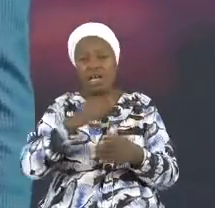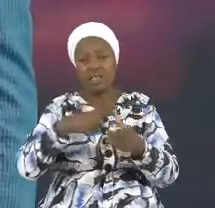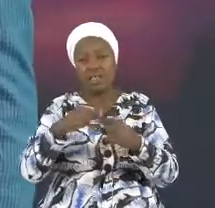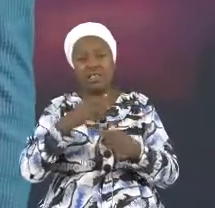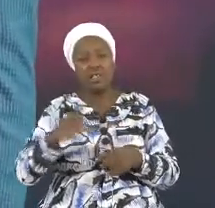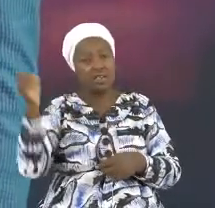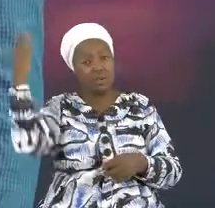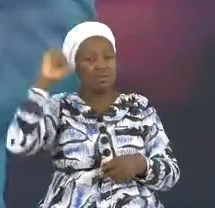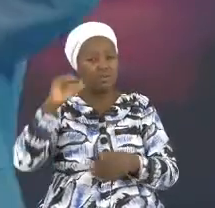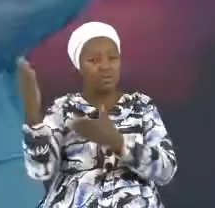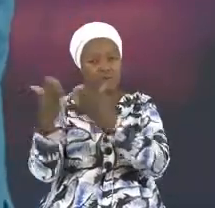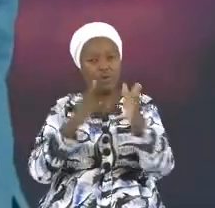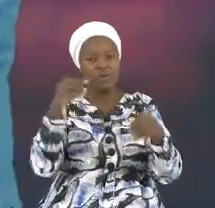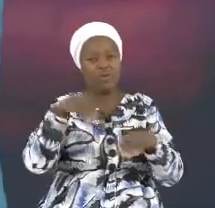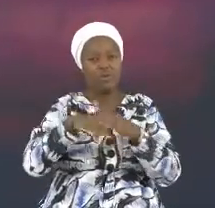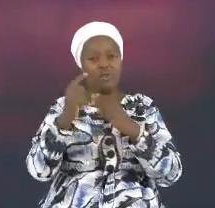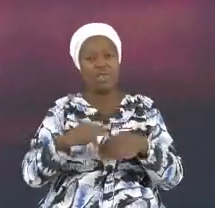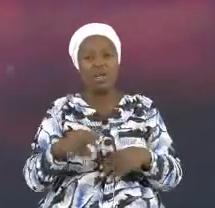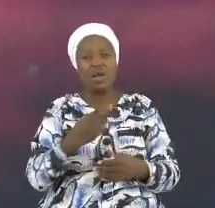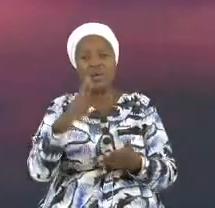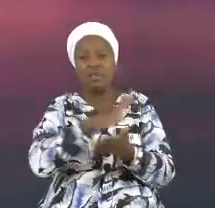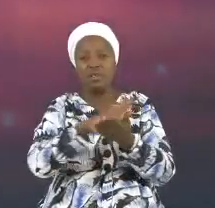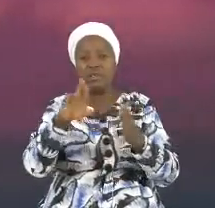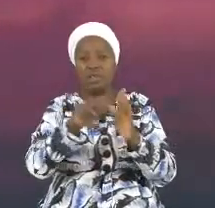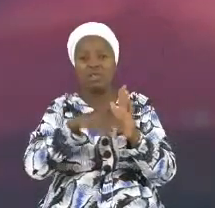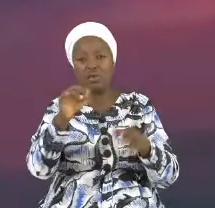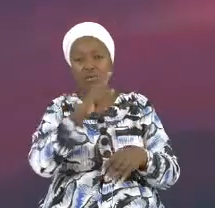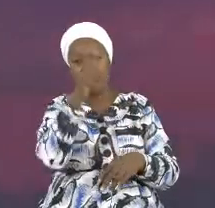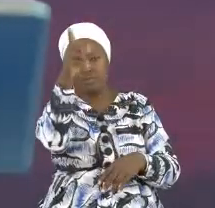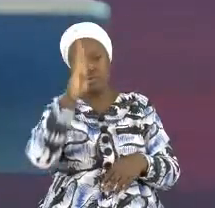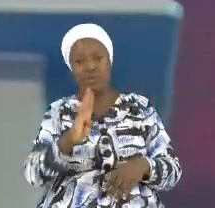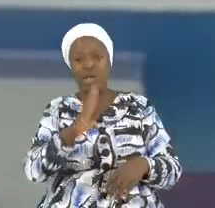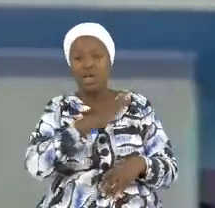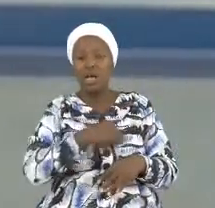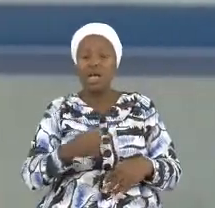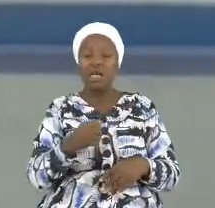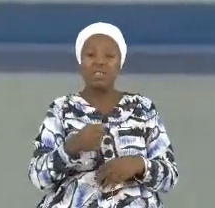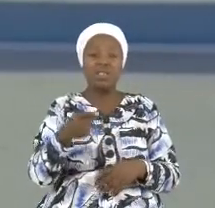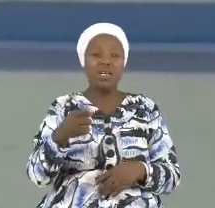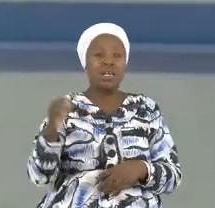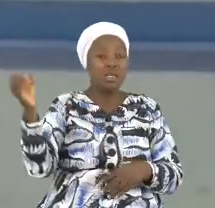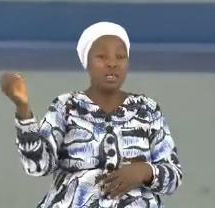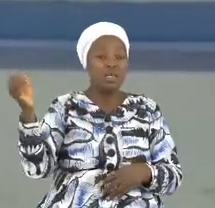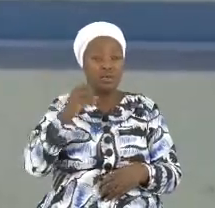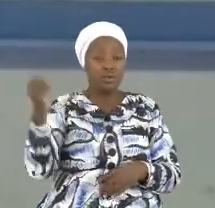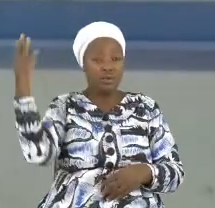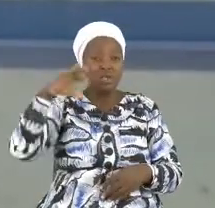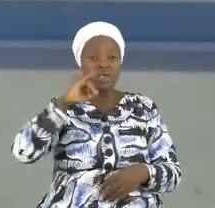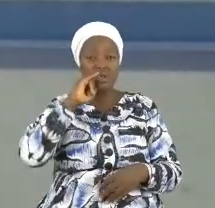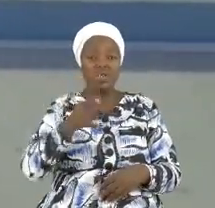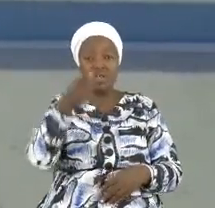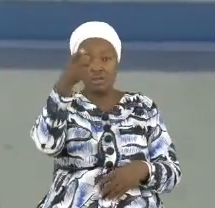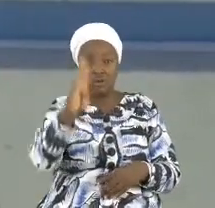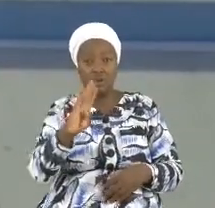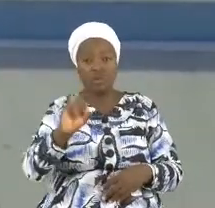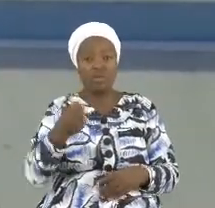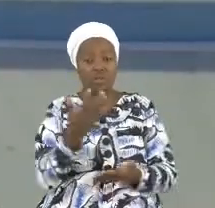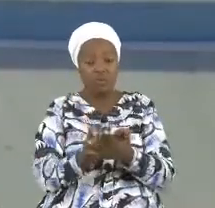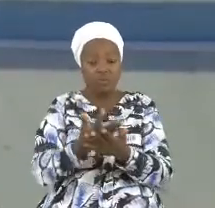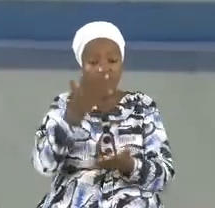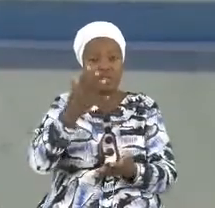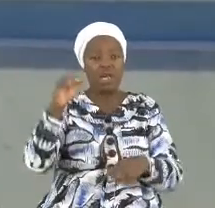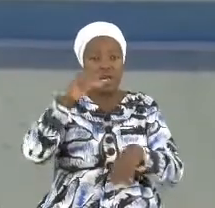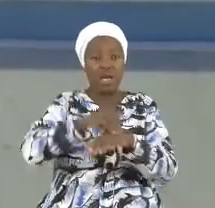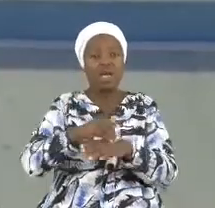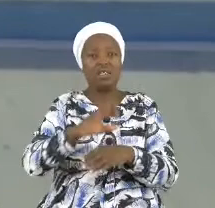the righteousness of God. Grace is God's riches at Christ's expense. The